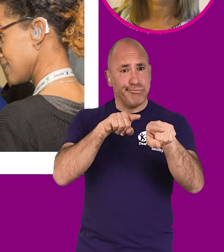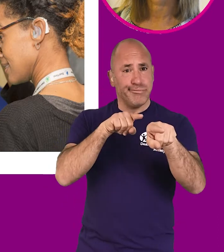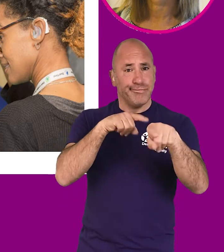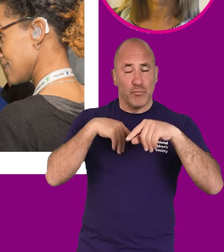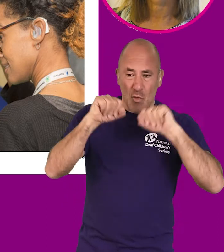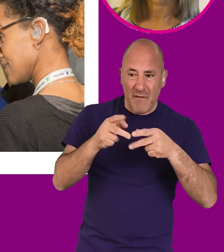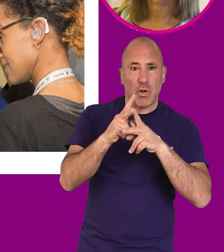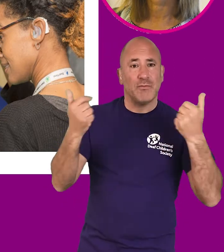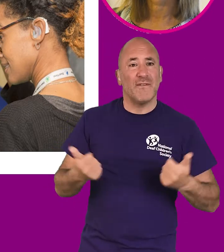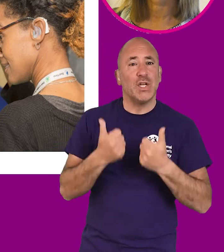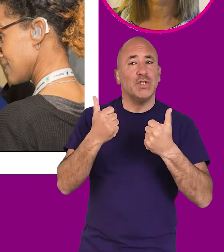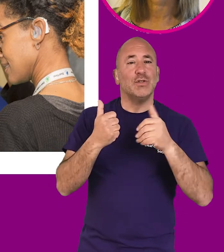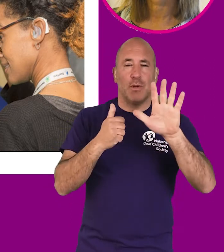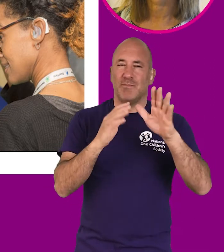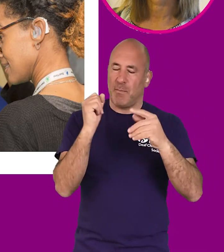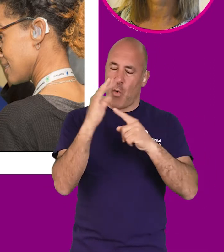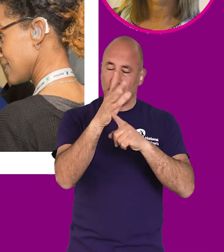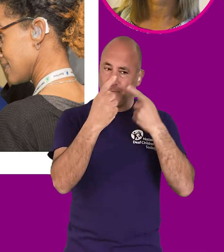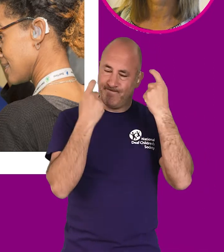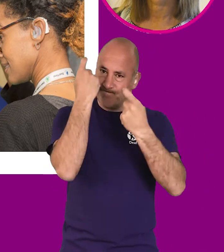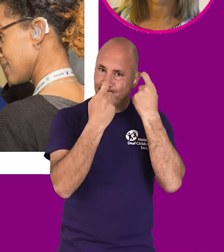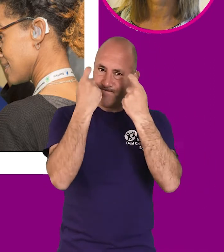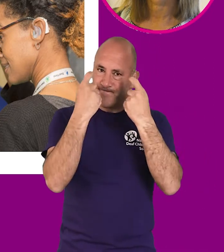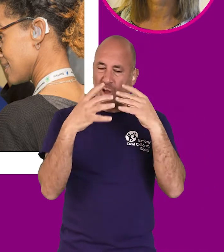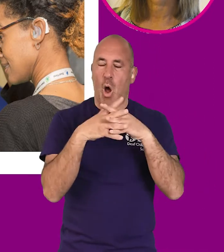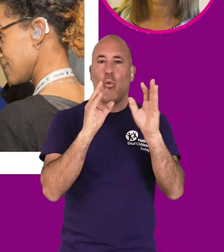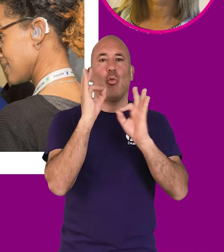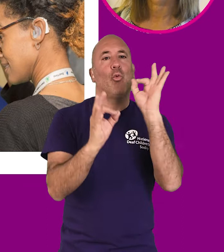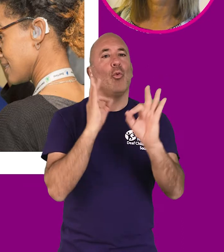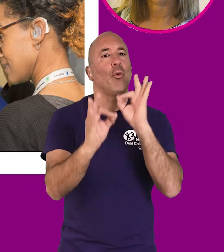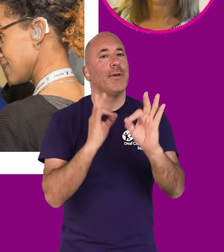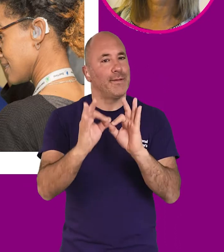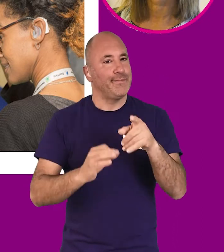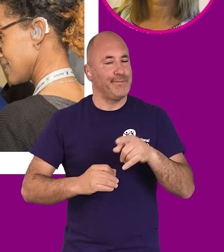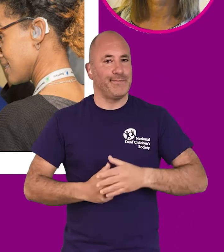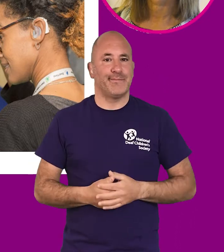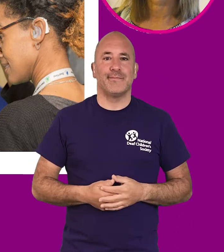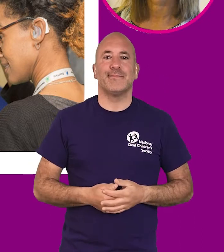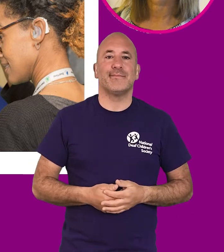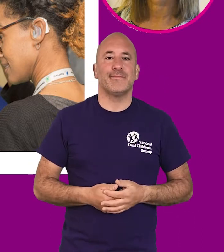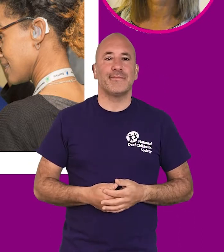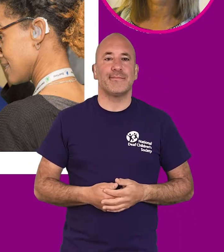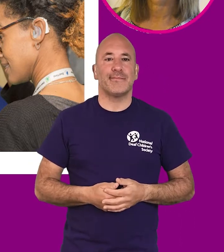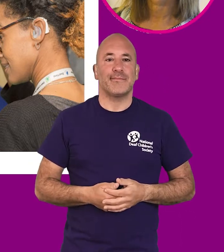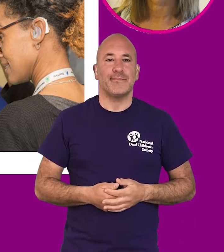because of that time lag. So that's another really important thing to consider.